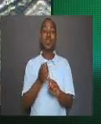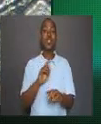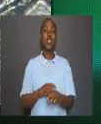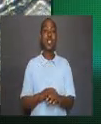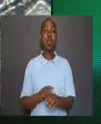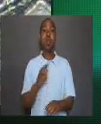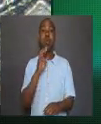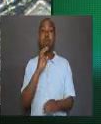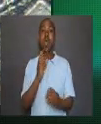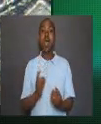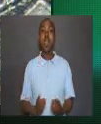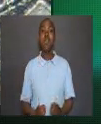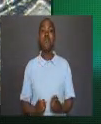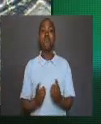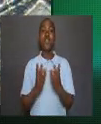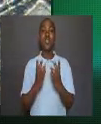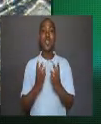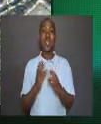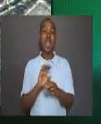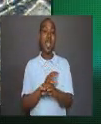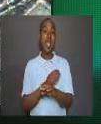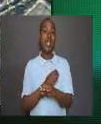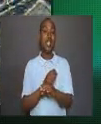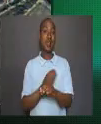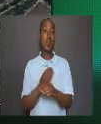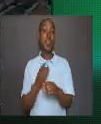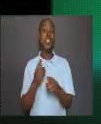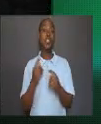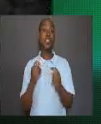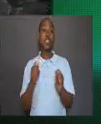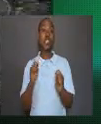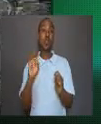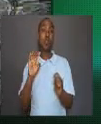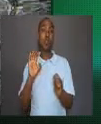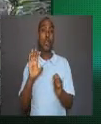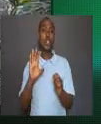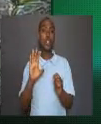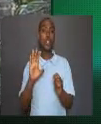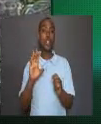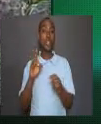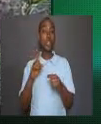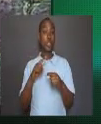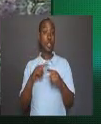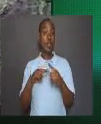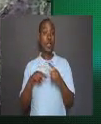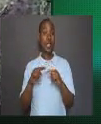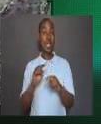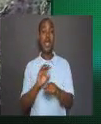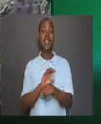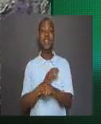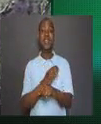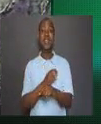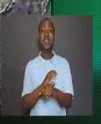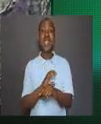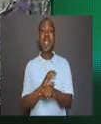diffuses from the cell and turgor pressure is lost, causing the cell